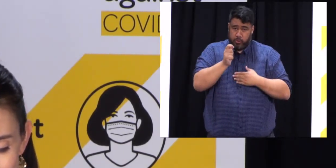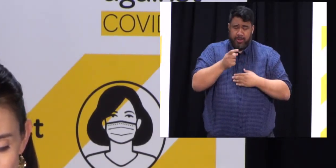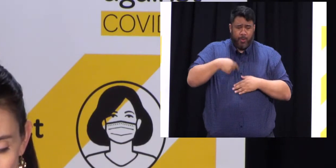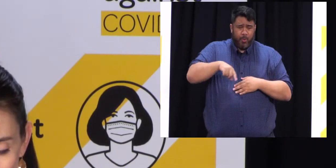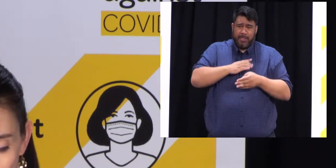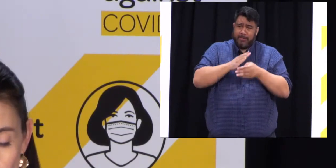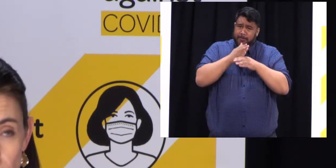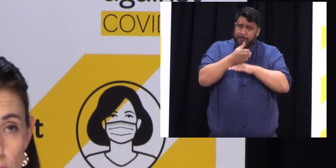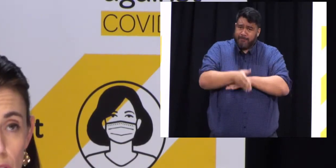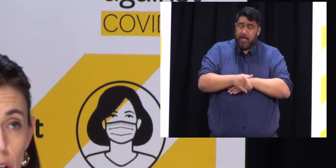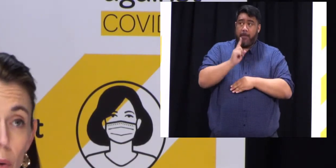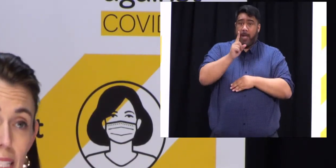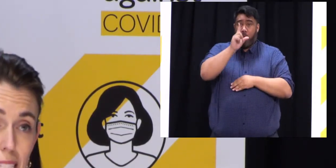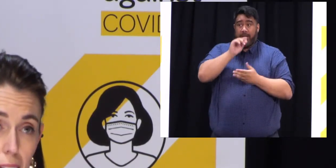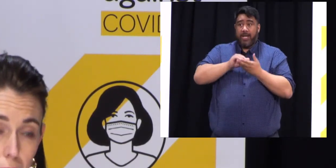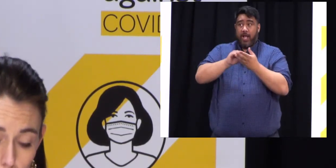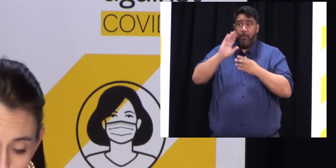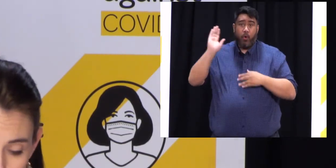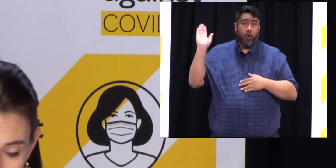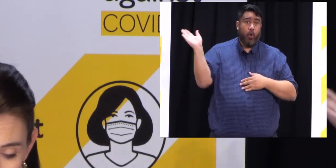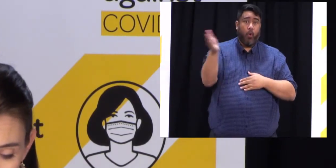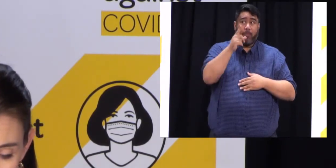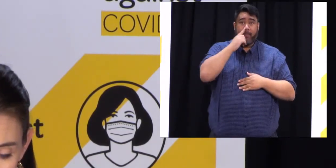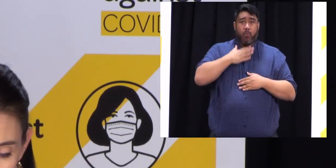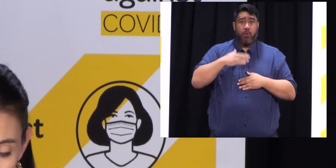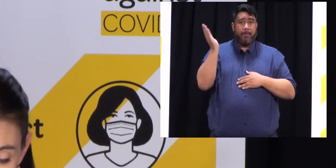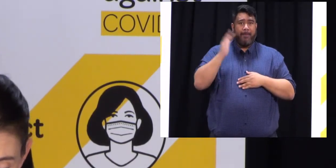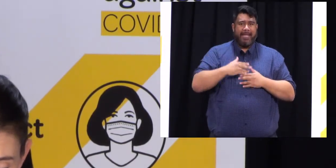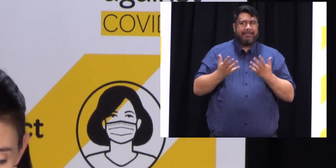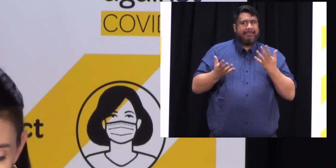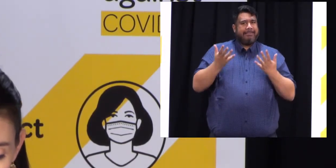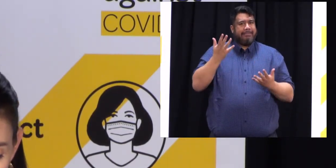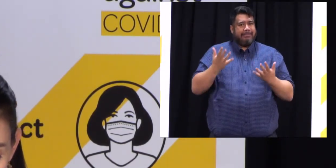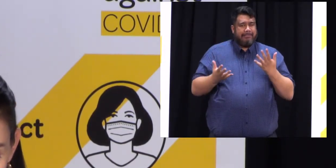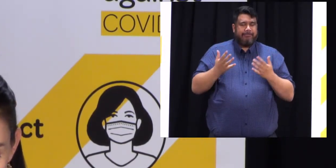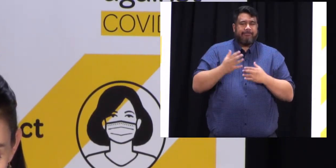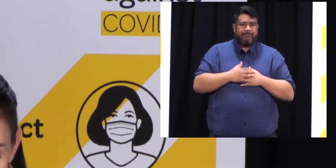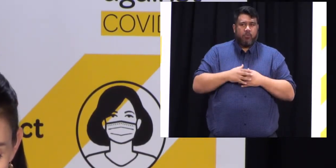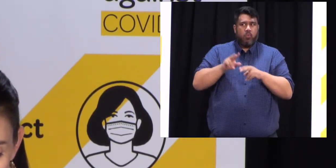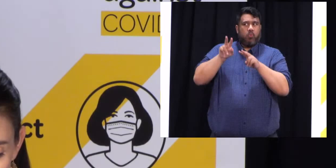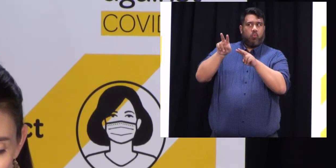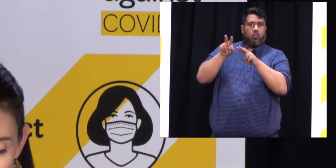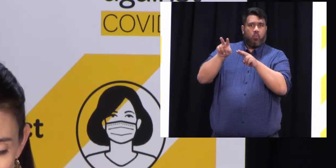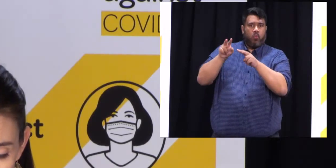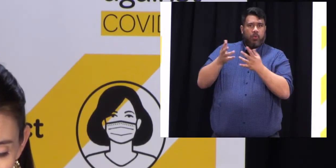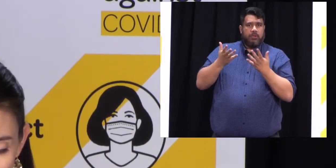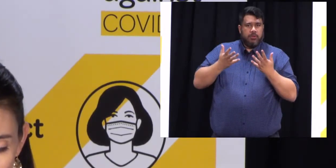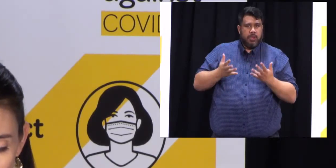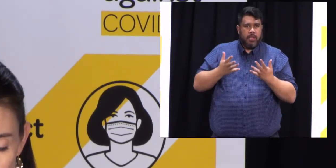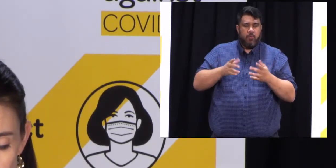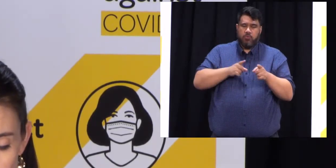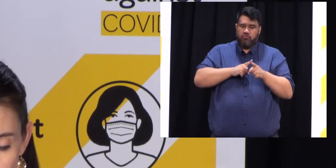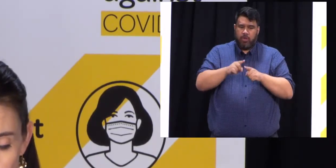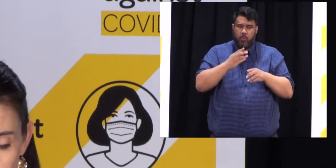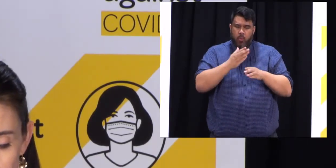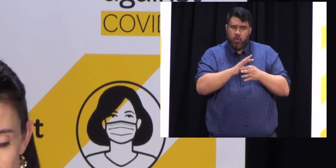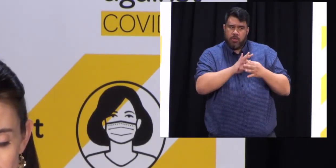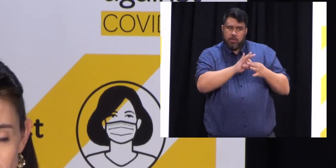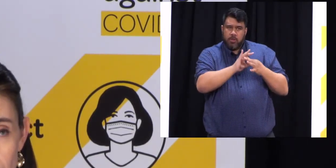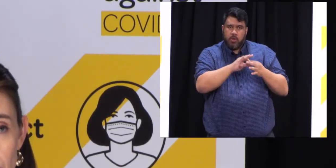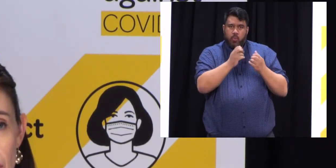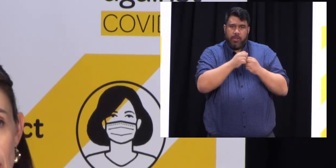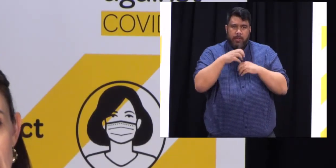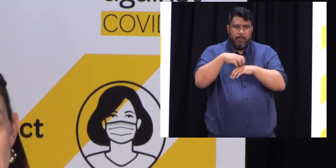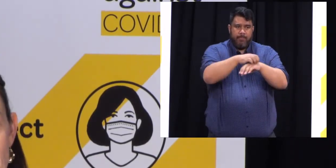can assist all those who are seeking to evacuate. We are monitoring the situation and continue to work urgently with our international